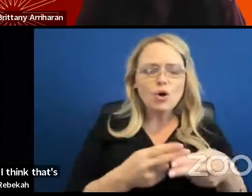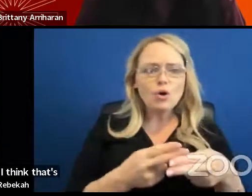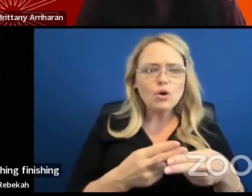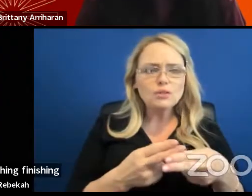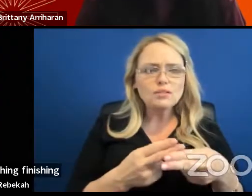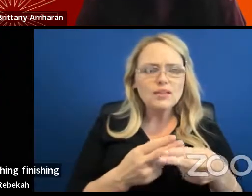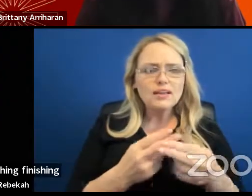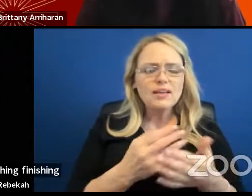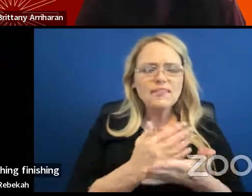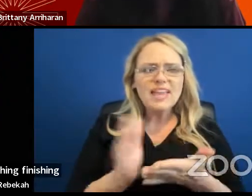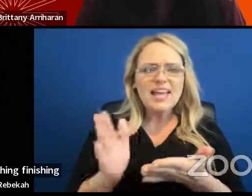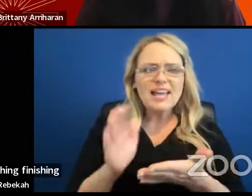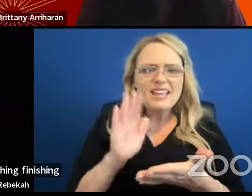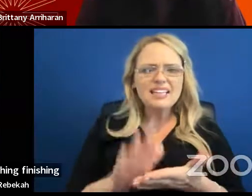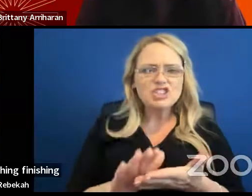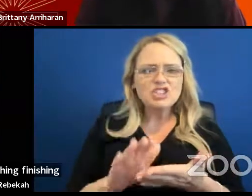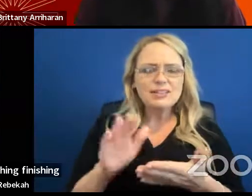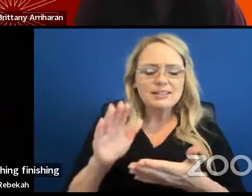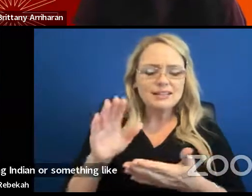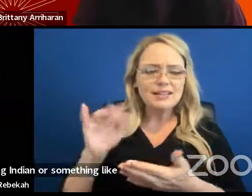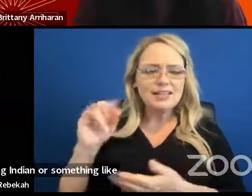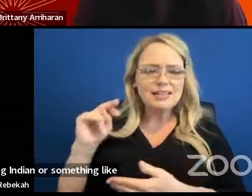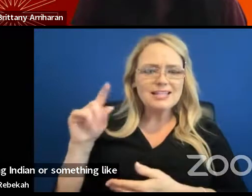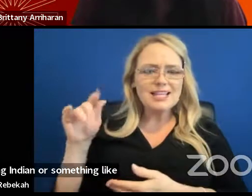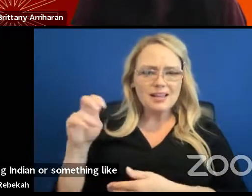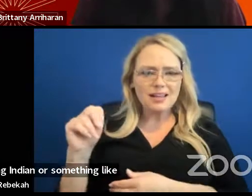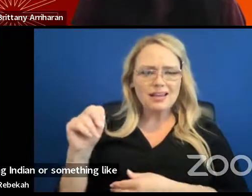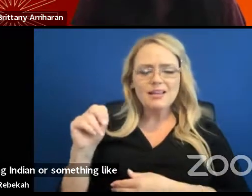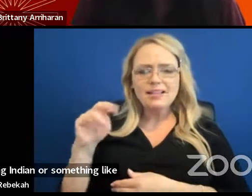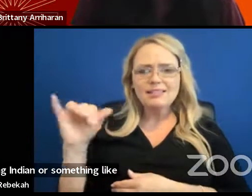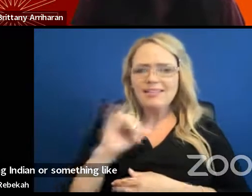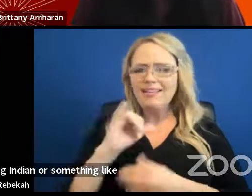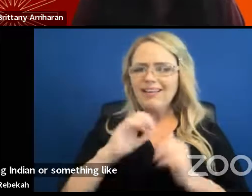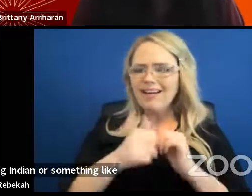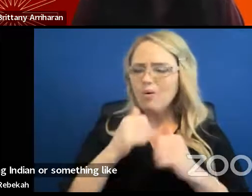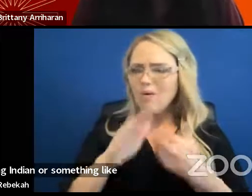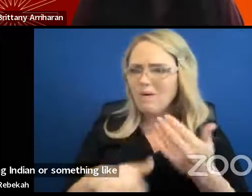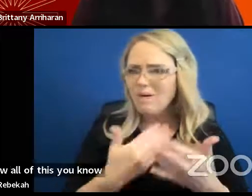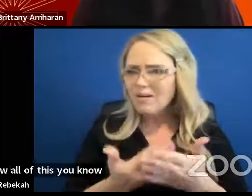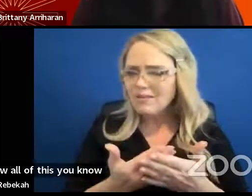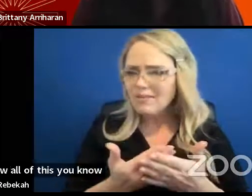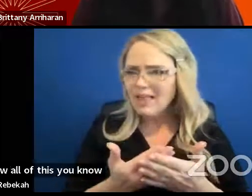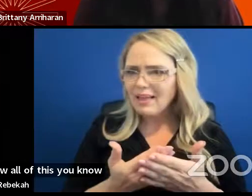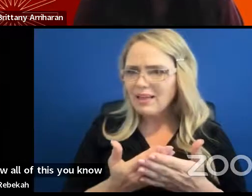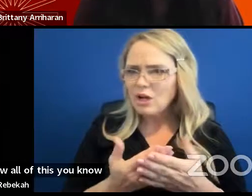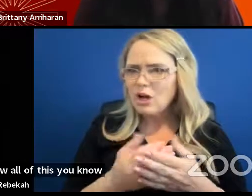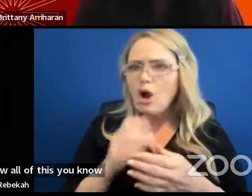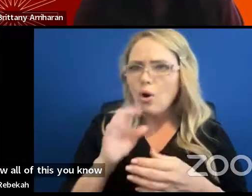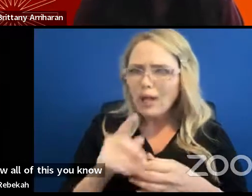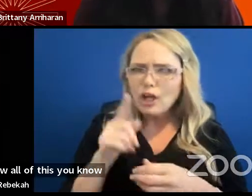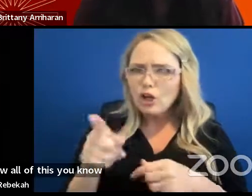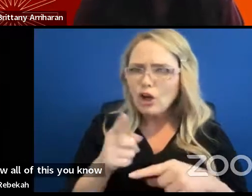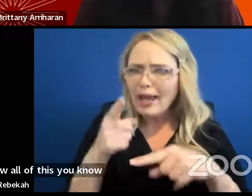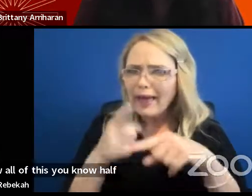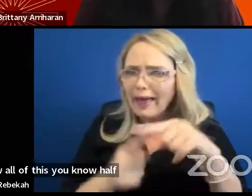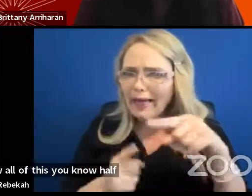Vanishing Indian or something like that, but it's about how all of this, you know, halves and full-blooded and